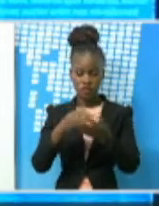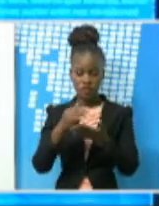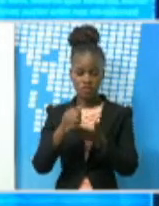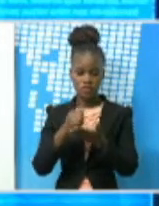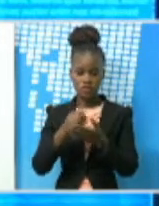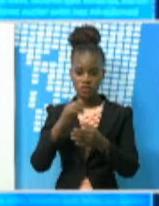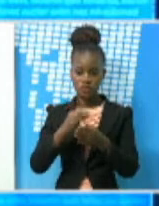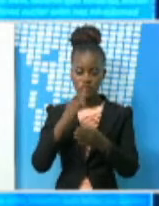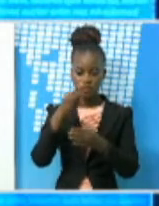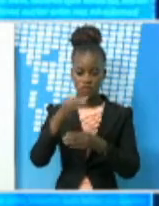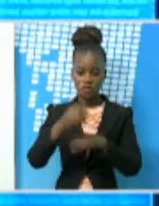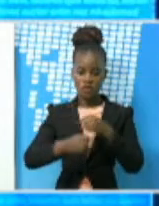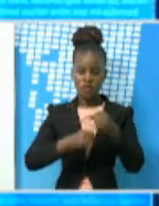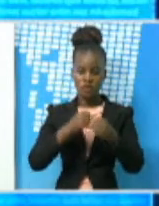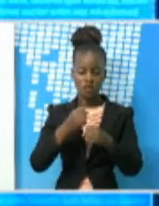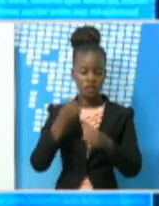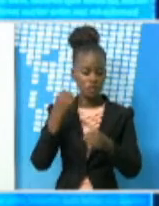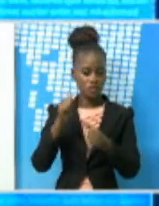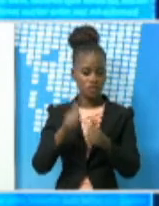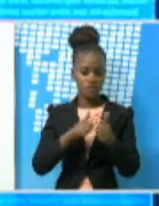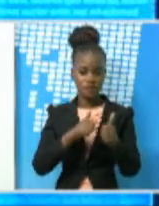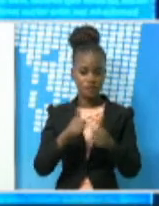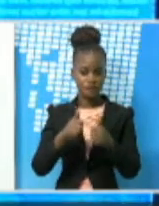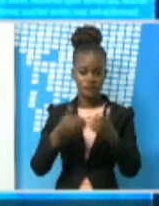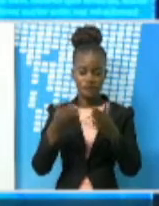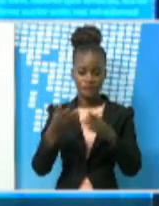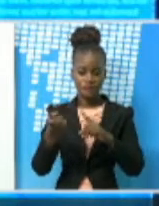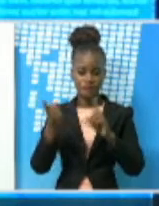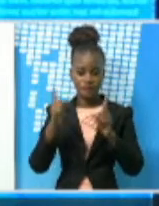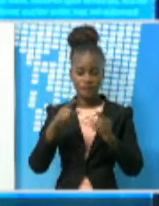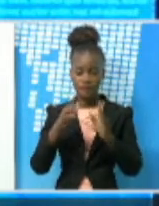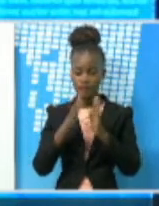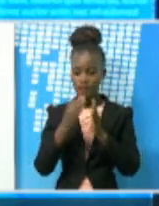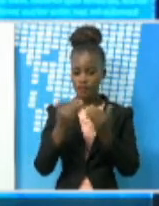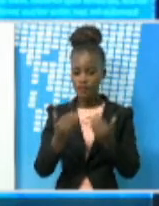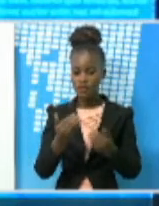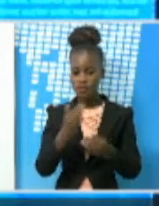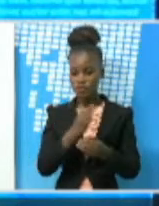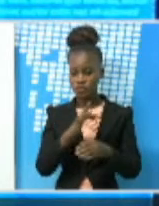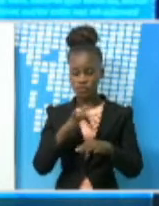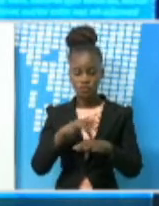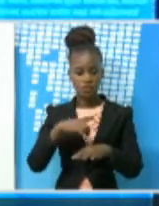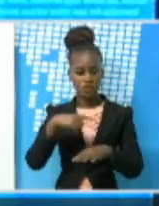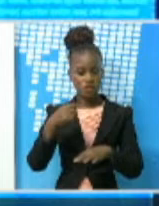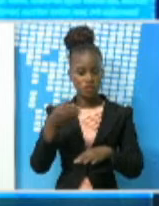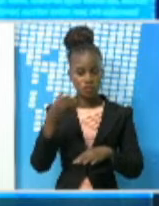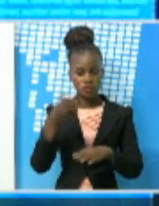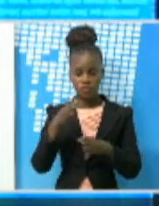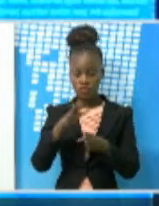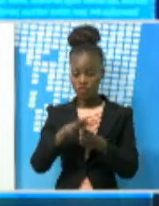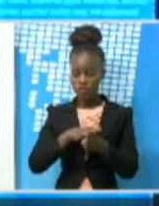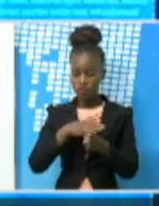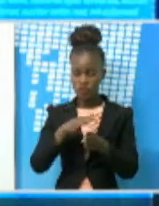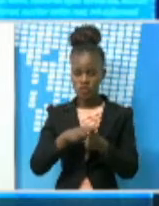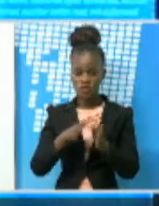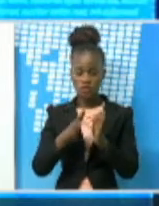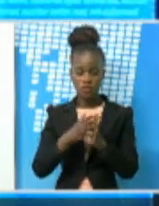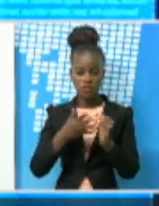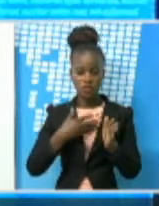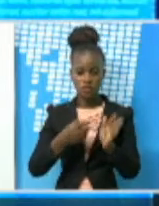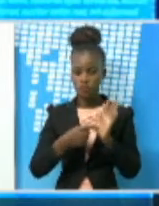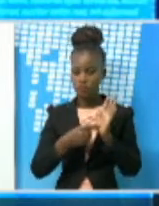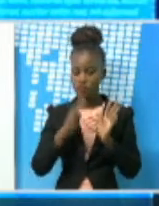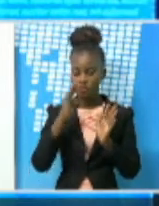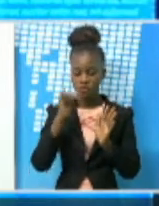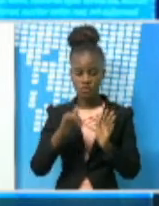next financial year following its shrinking paid-up capital. Now, besides that, the move intends to smoothen its operations, as revealed by the State